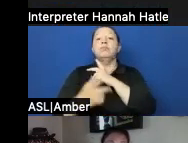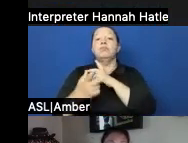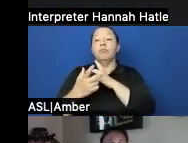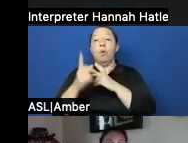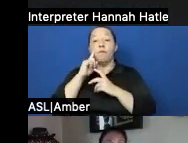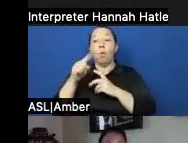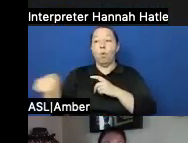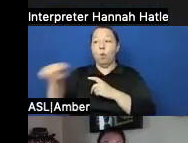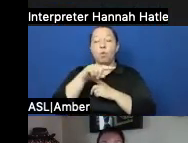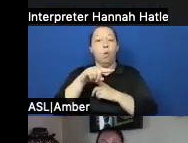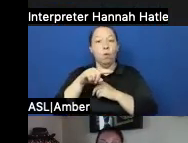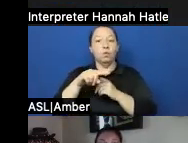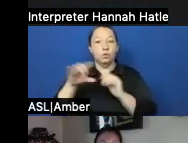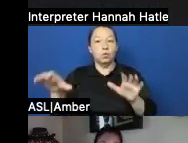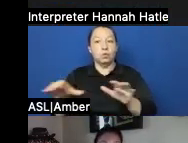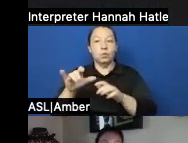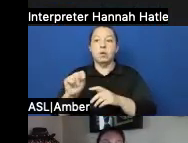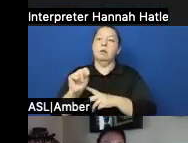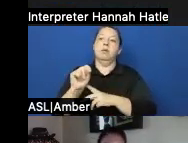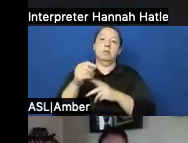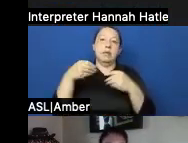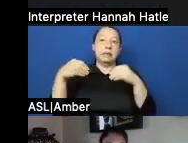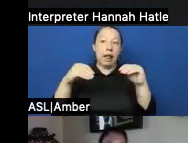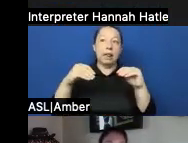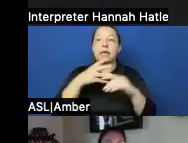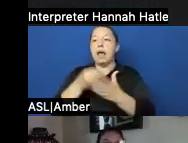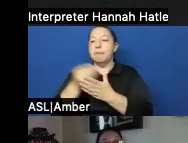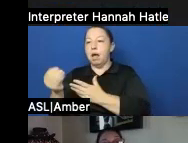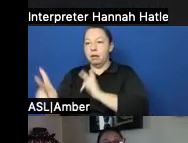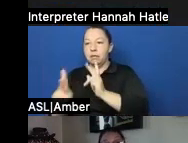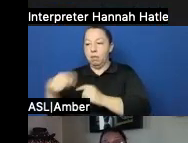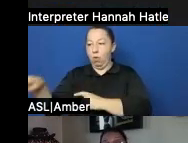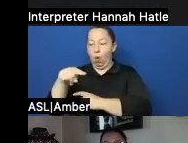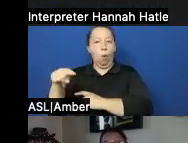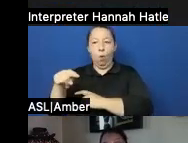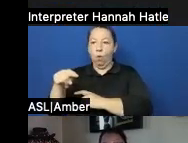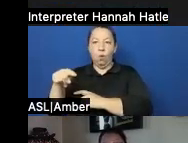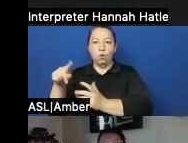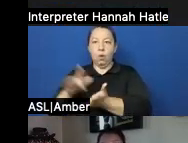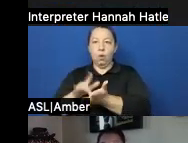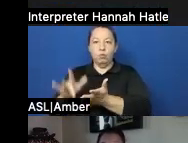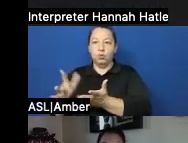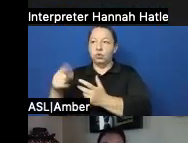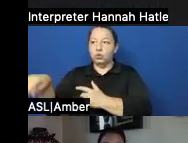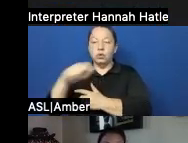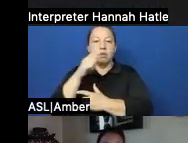purchasers, the people that are selling and buying. Those are the abusers, not the victims and survivors of